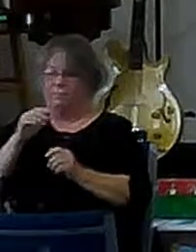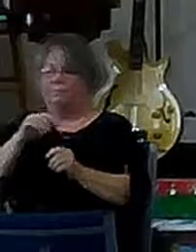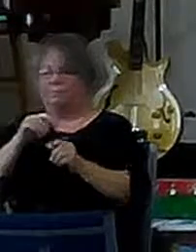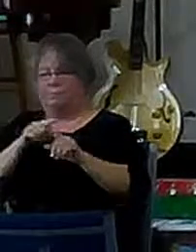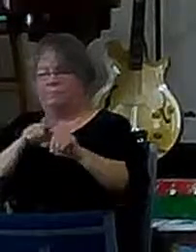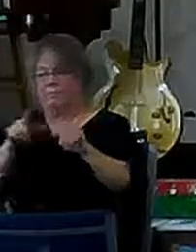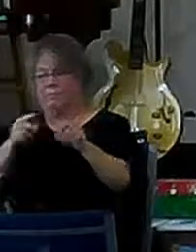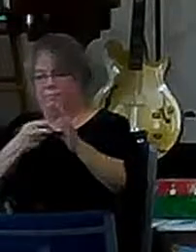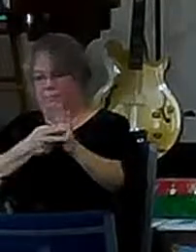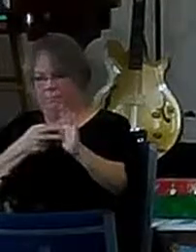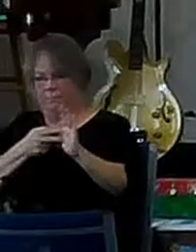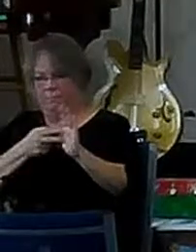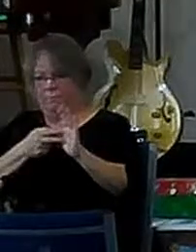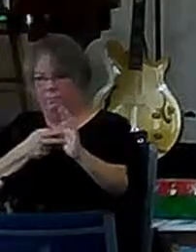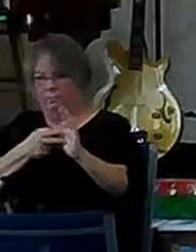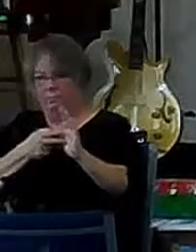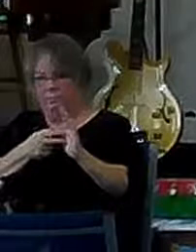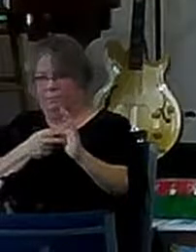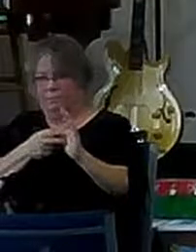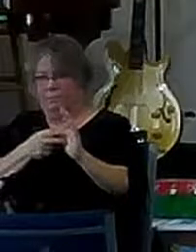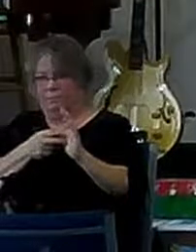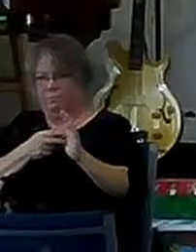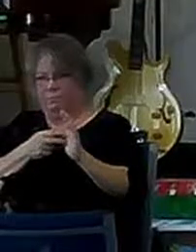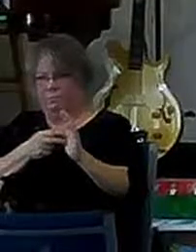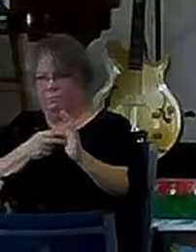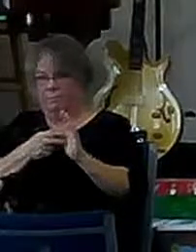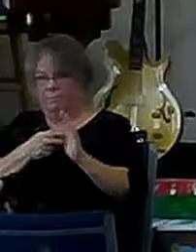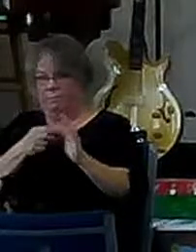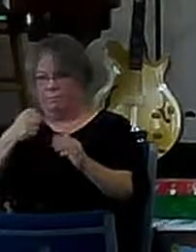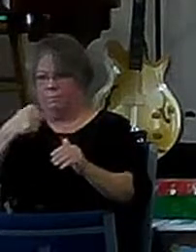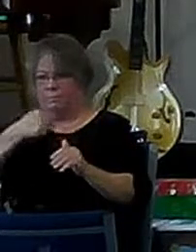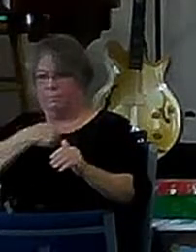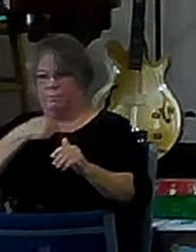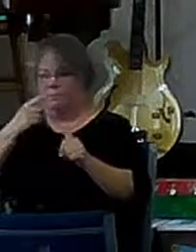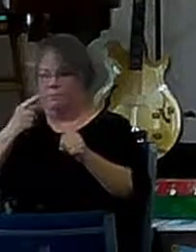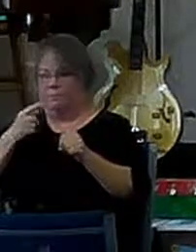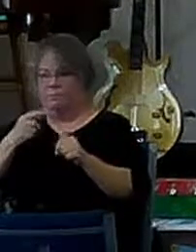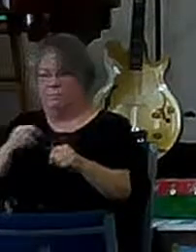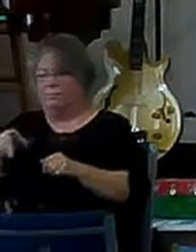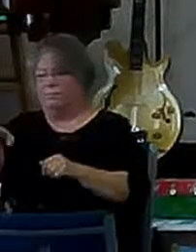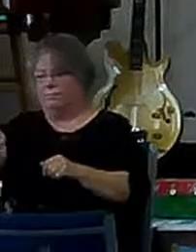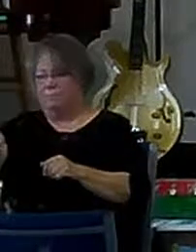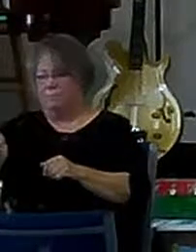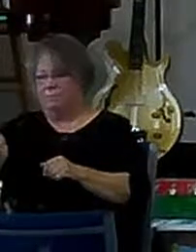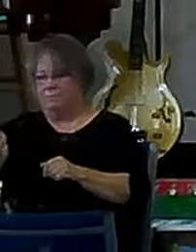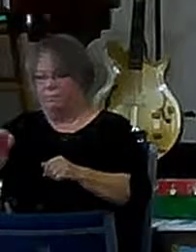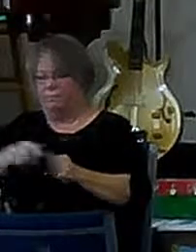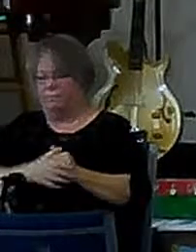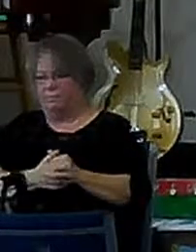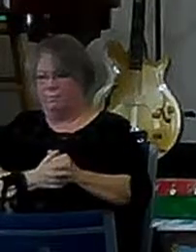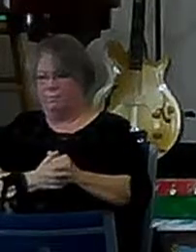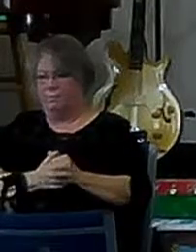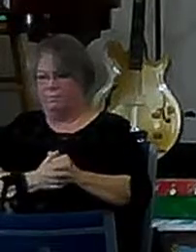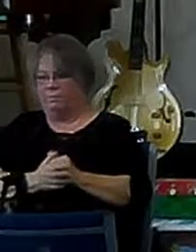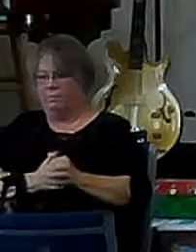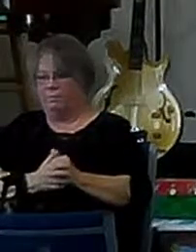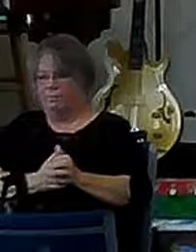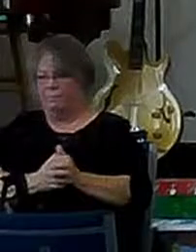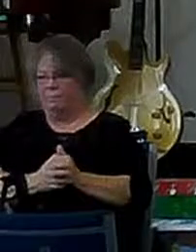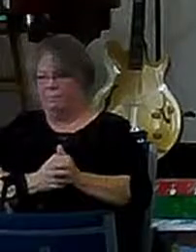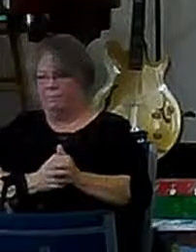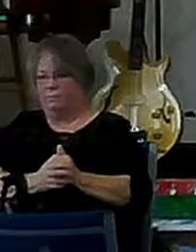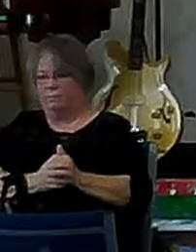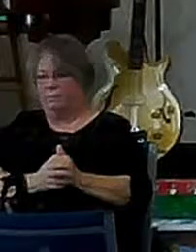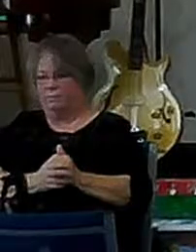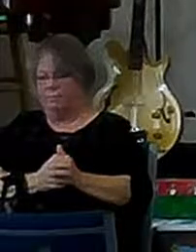of Israel and his Redeemer, the Lord of hosts, I am the first and I am the last. Besides me,